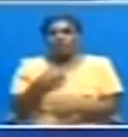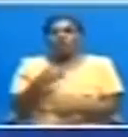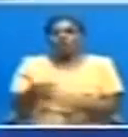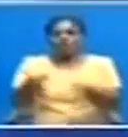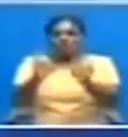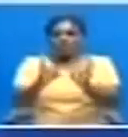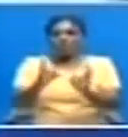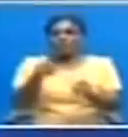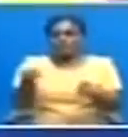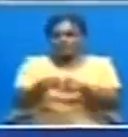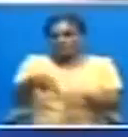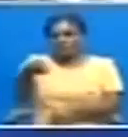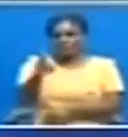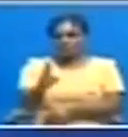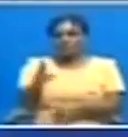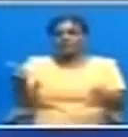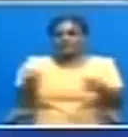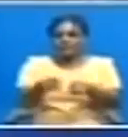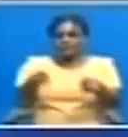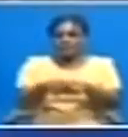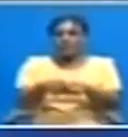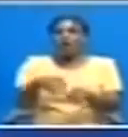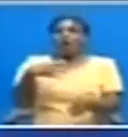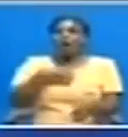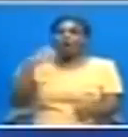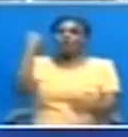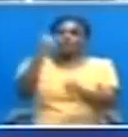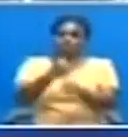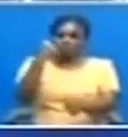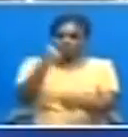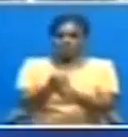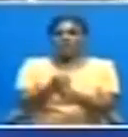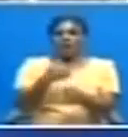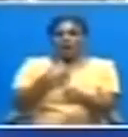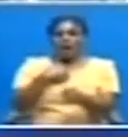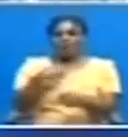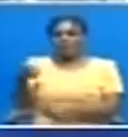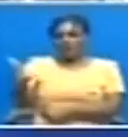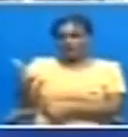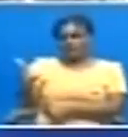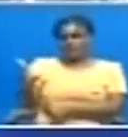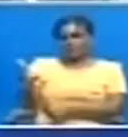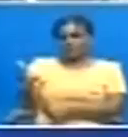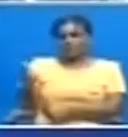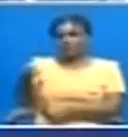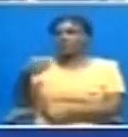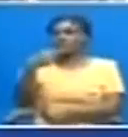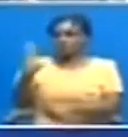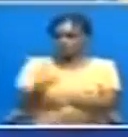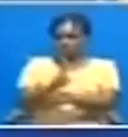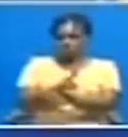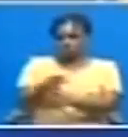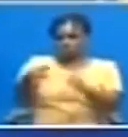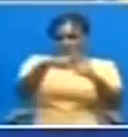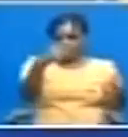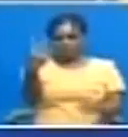officer who not only shorted them, but also was off duty at the time and was armed with a police pistol, which he allegedly used to kill the